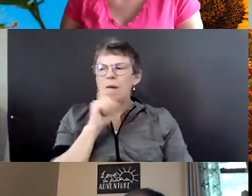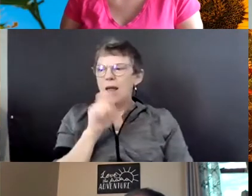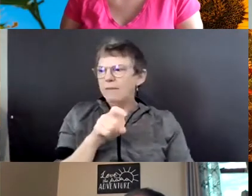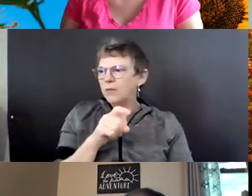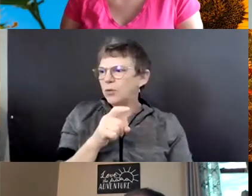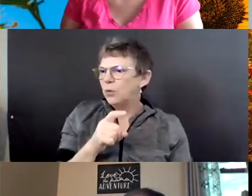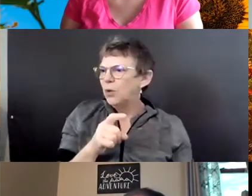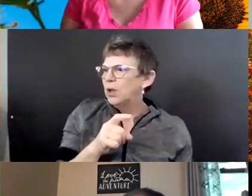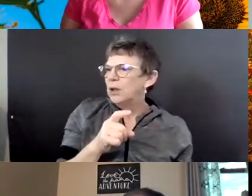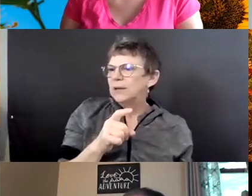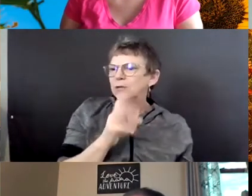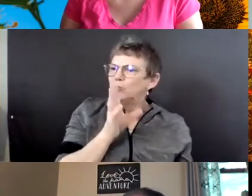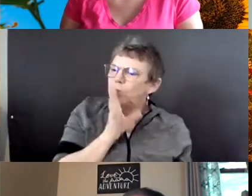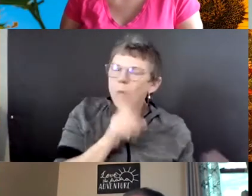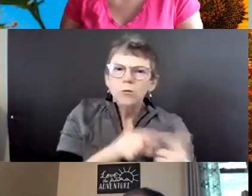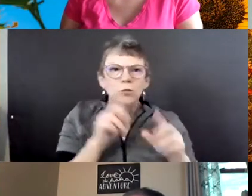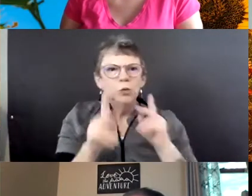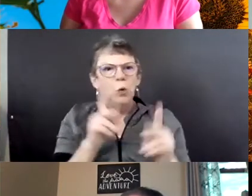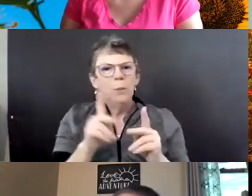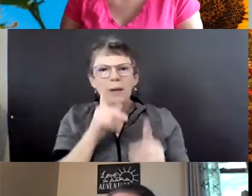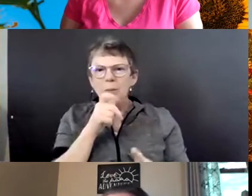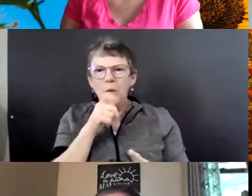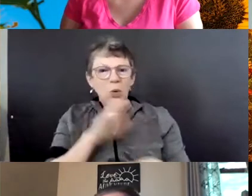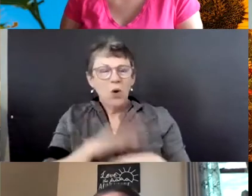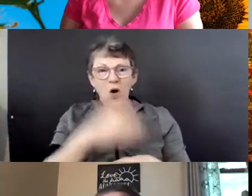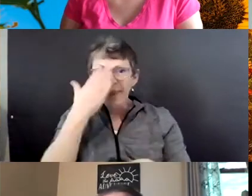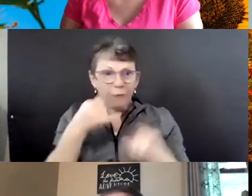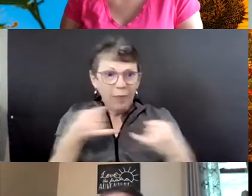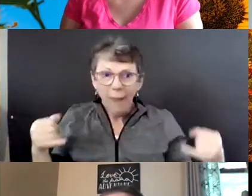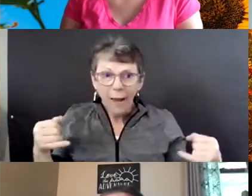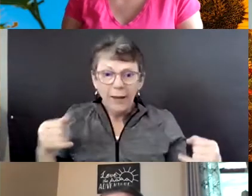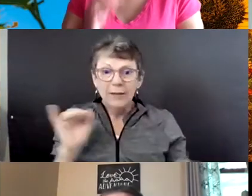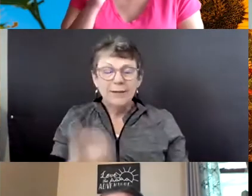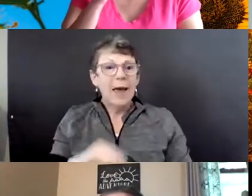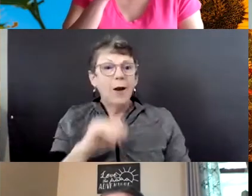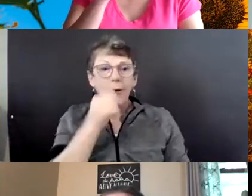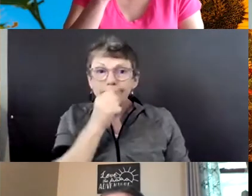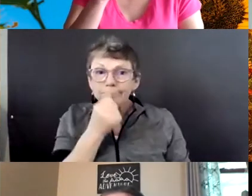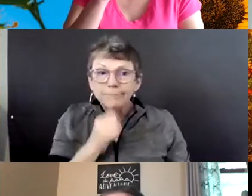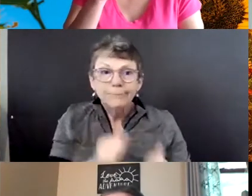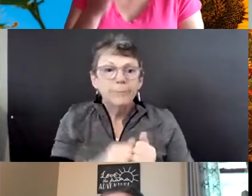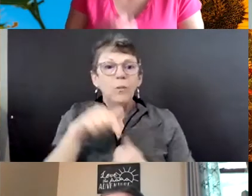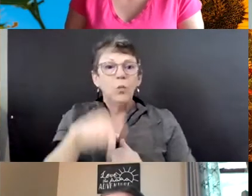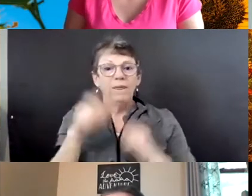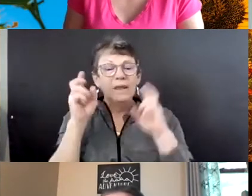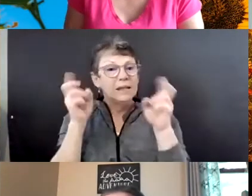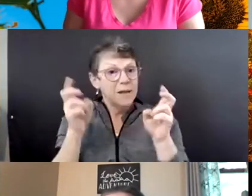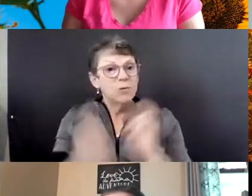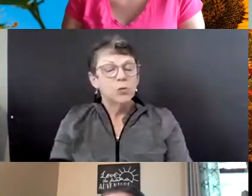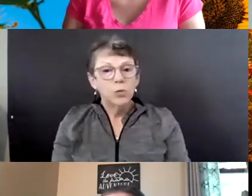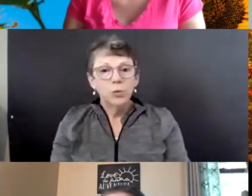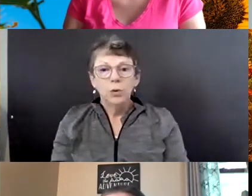talking to, people who are on the front lines who are dealing with these to find out what their issues are, whether